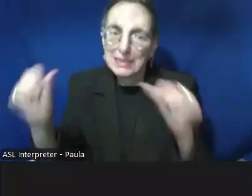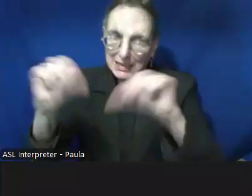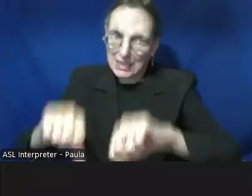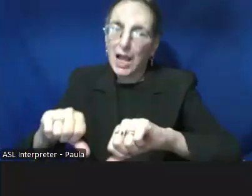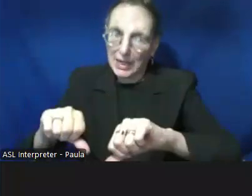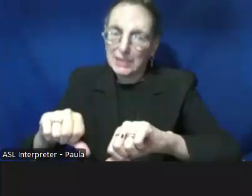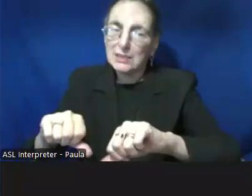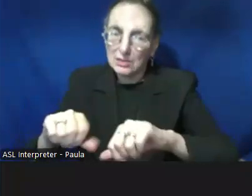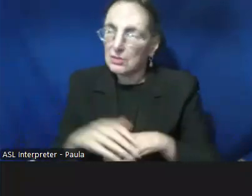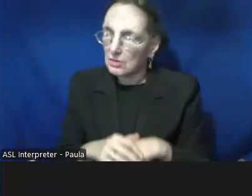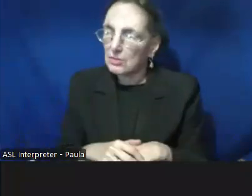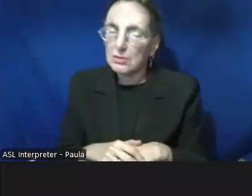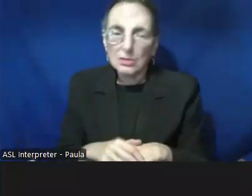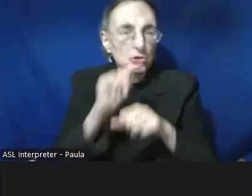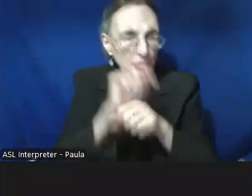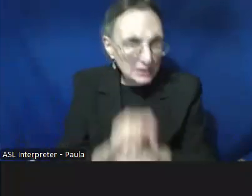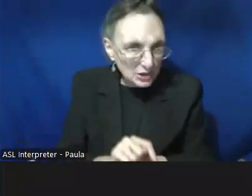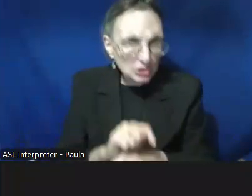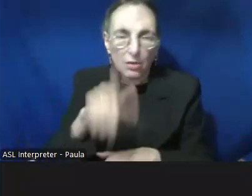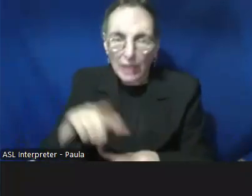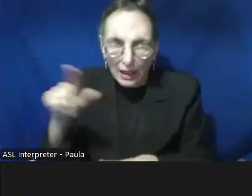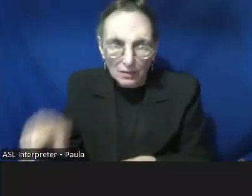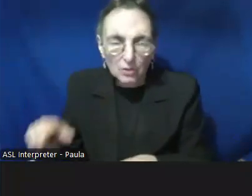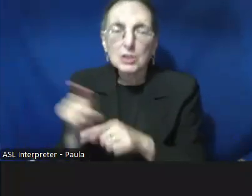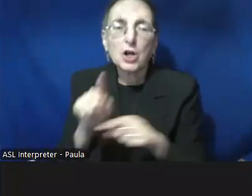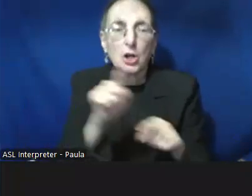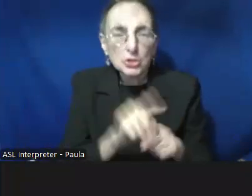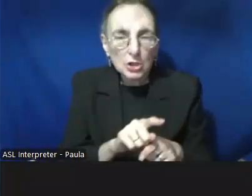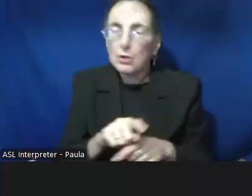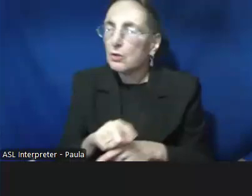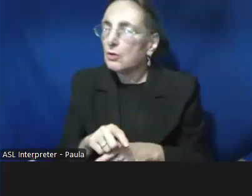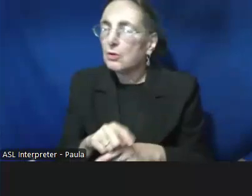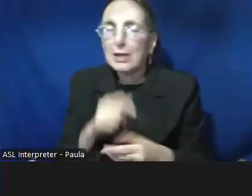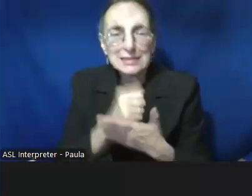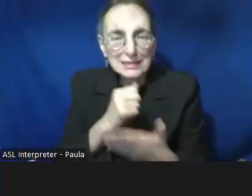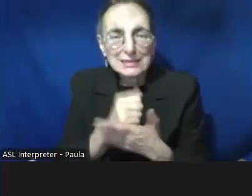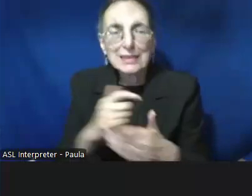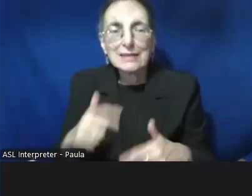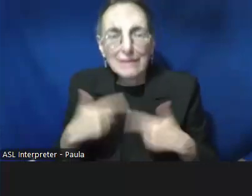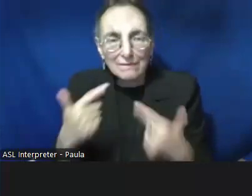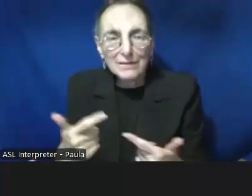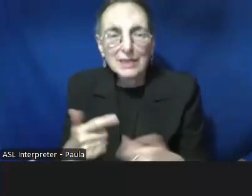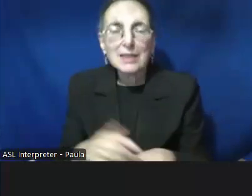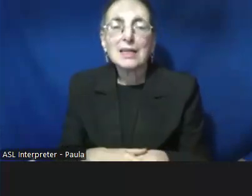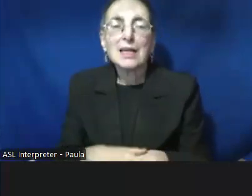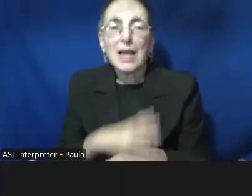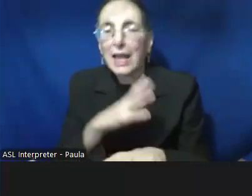including traditional landlords and also assisted living facilities and nursing homes as well.